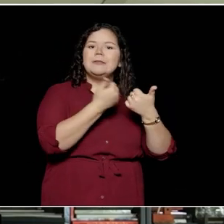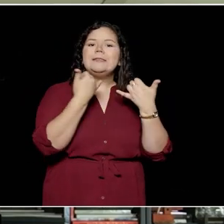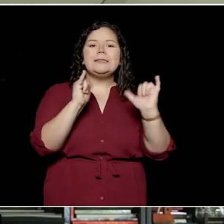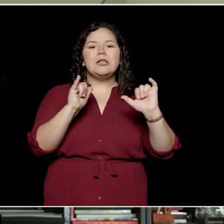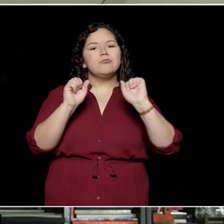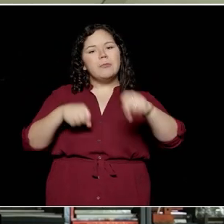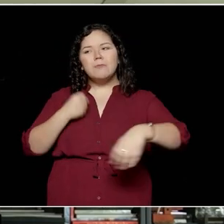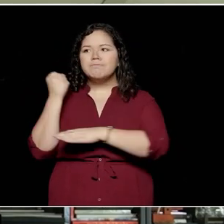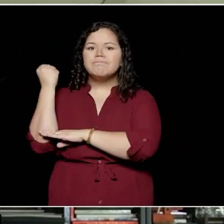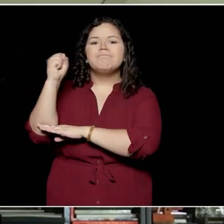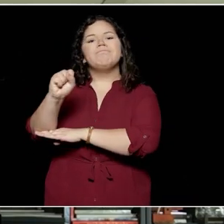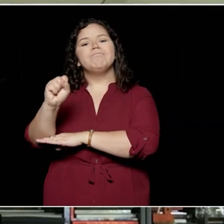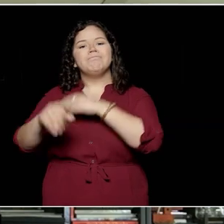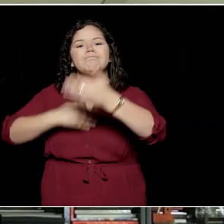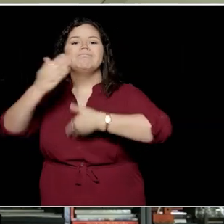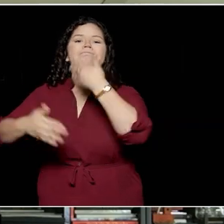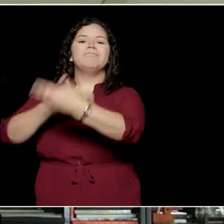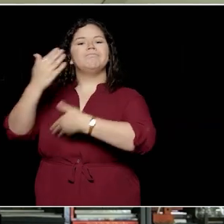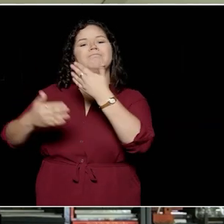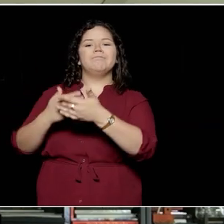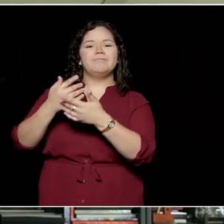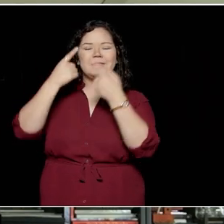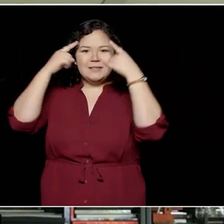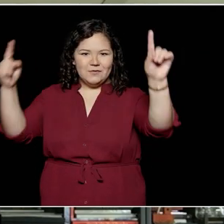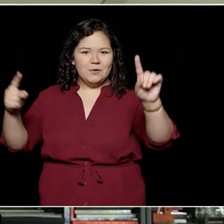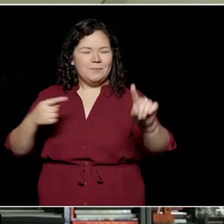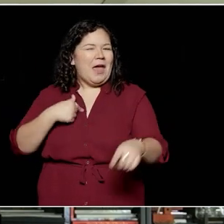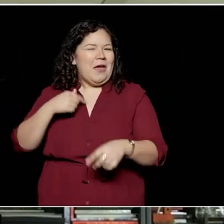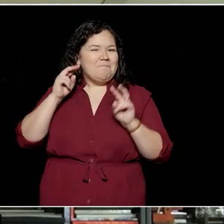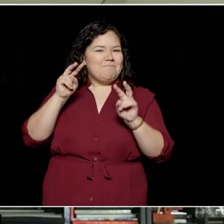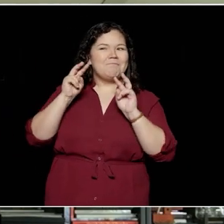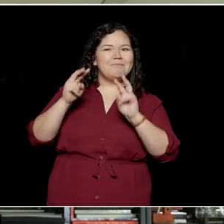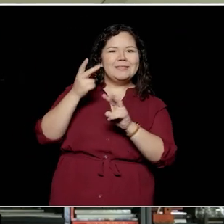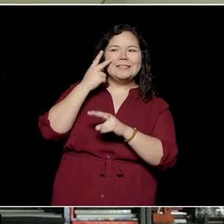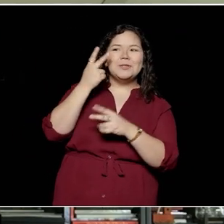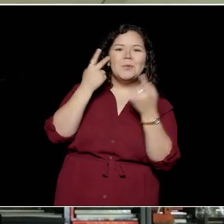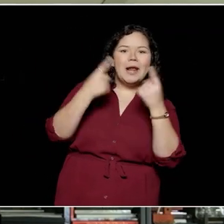present themselves to you. We look forward to following your successes,